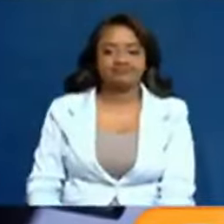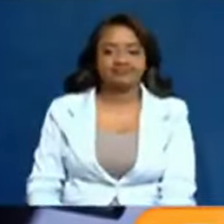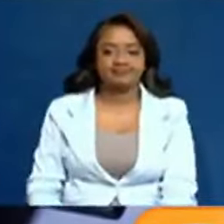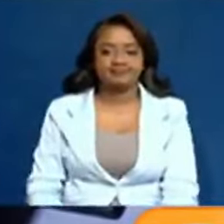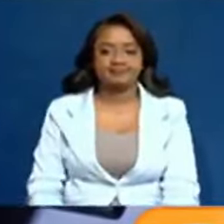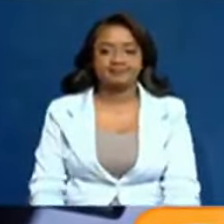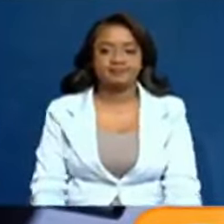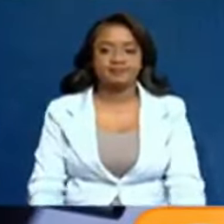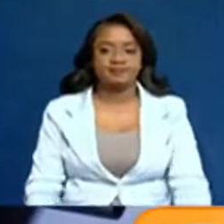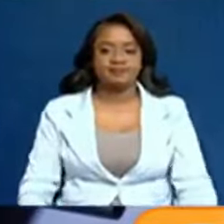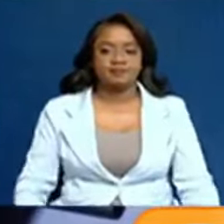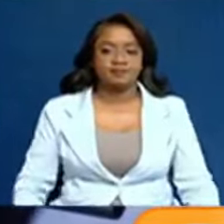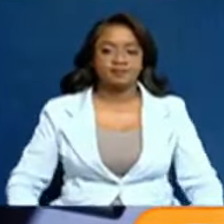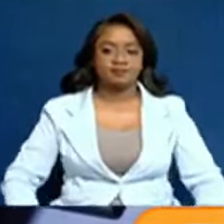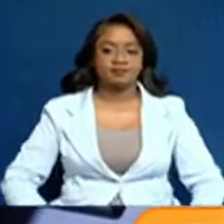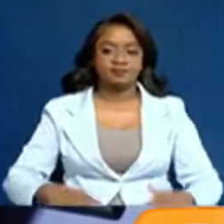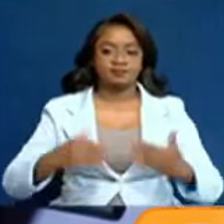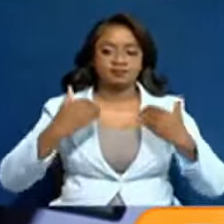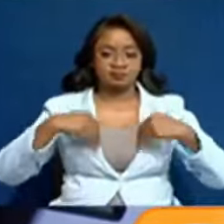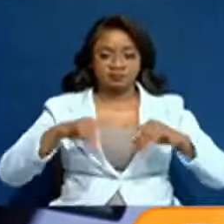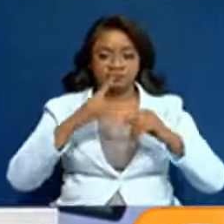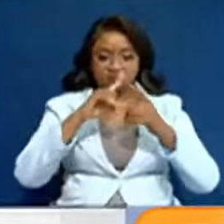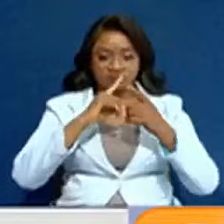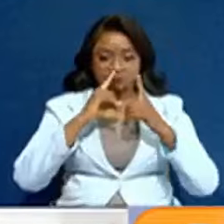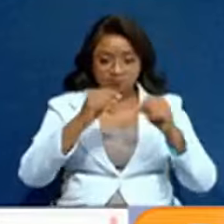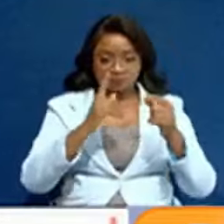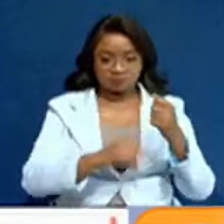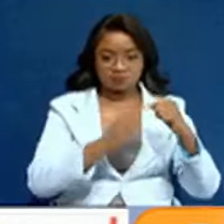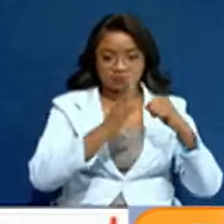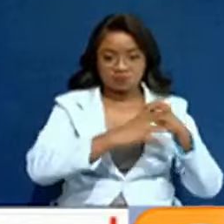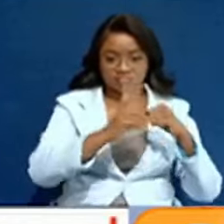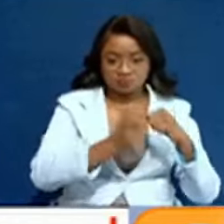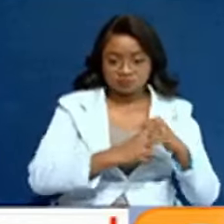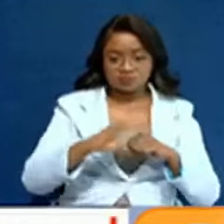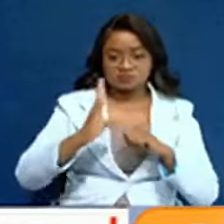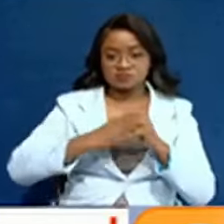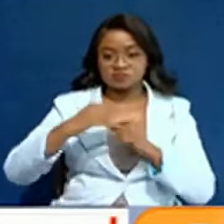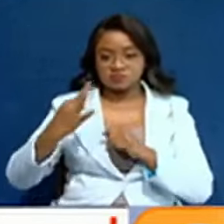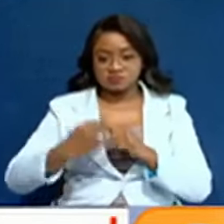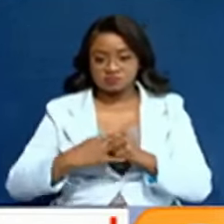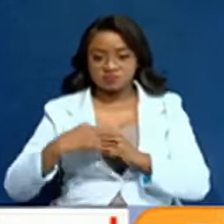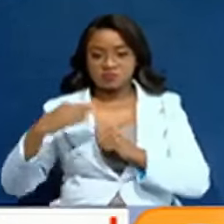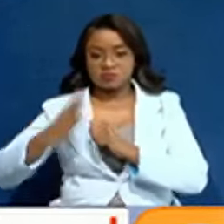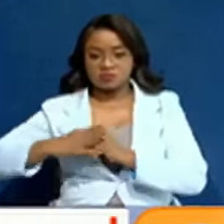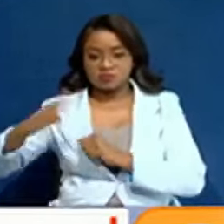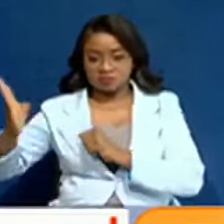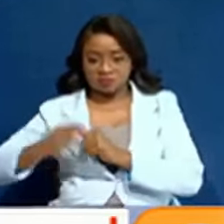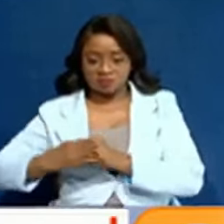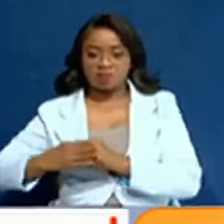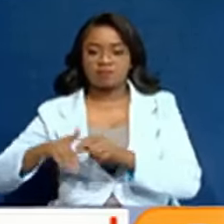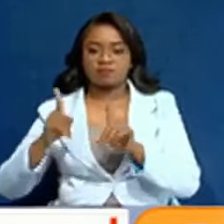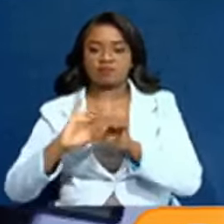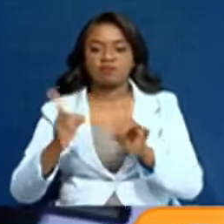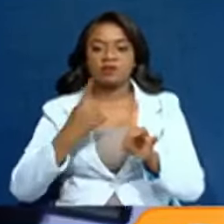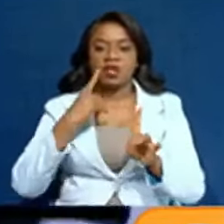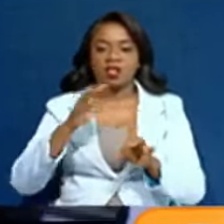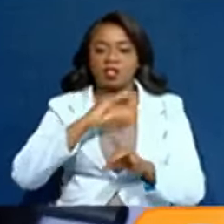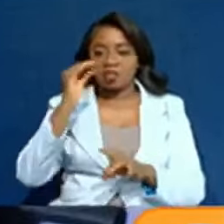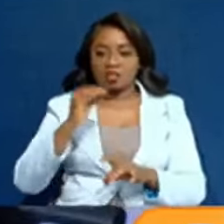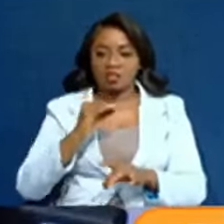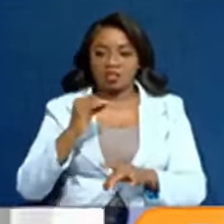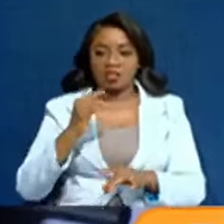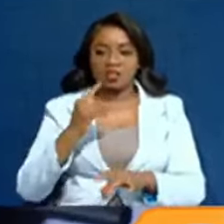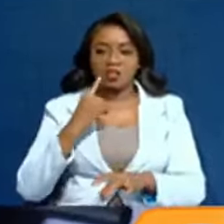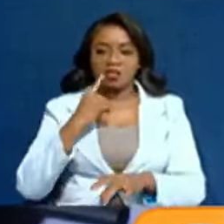Let me then say the 97, 98, and 99, and the 100th year,